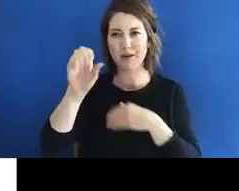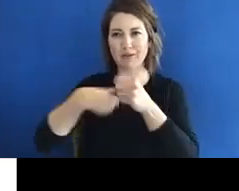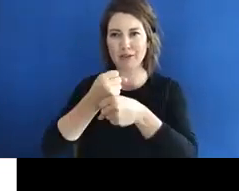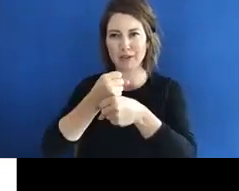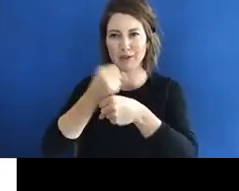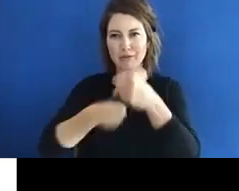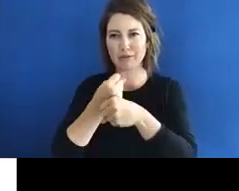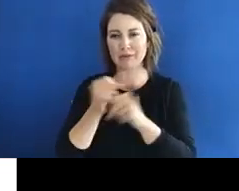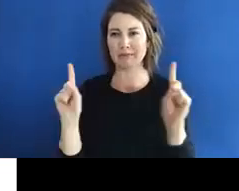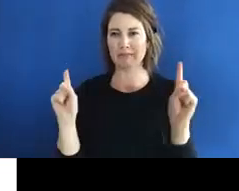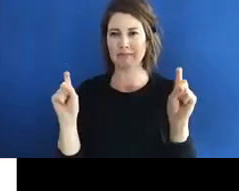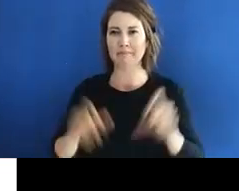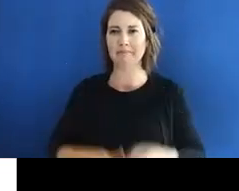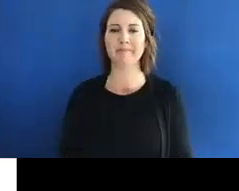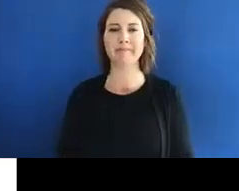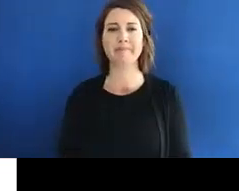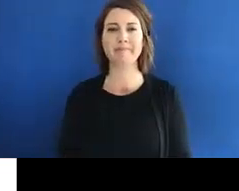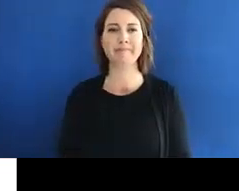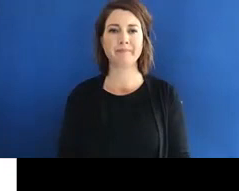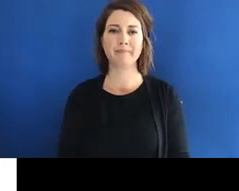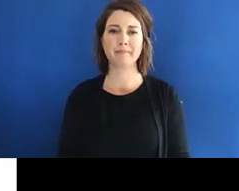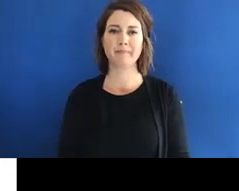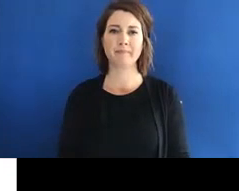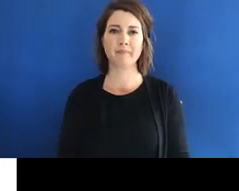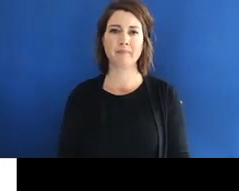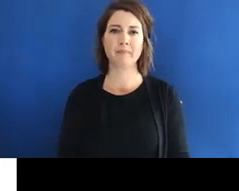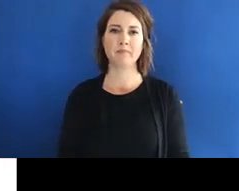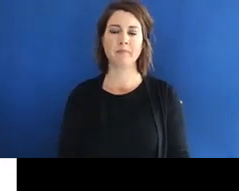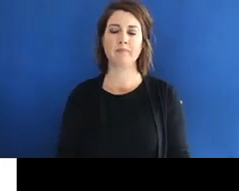grow the next 100 years? Well,